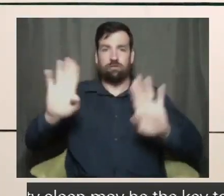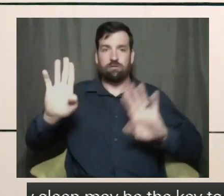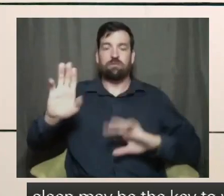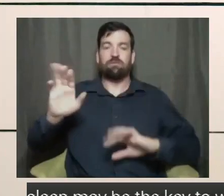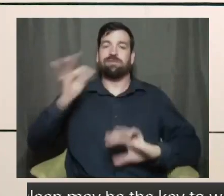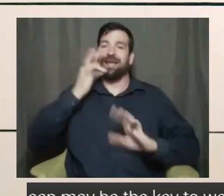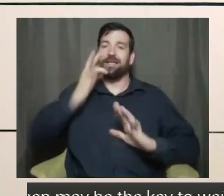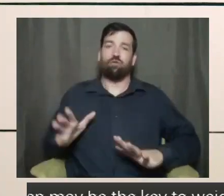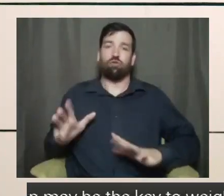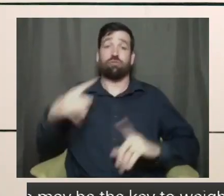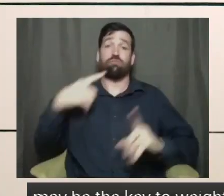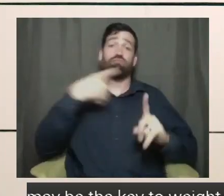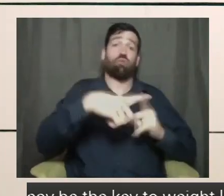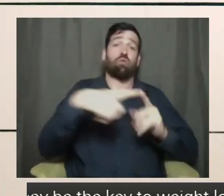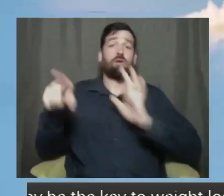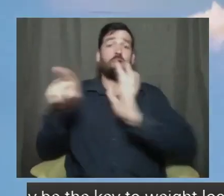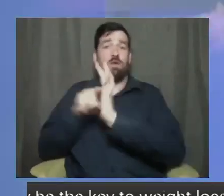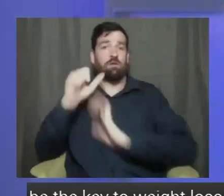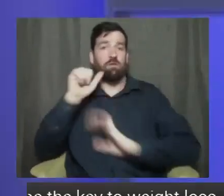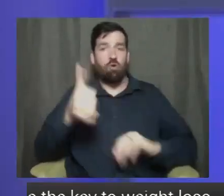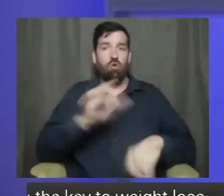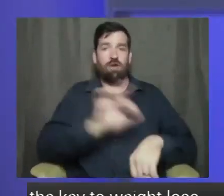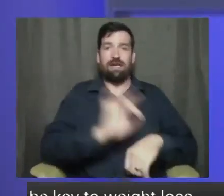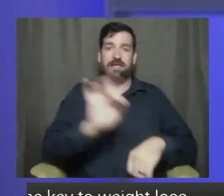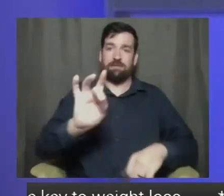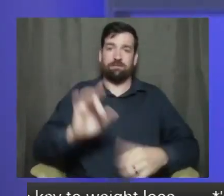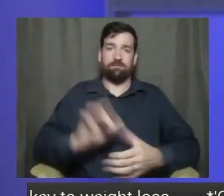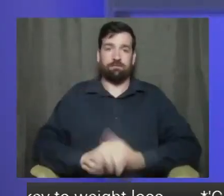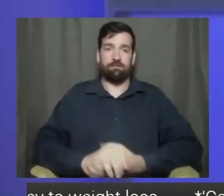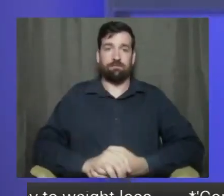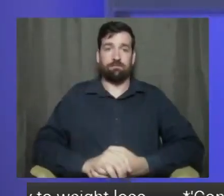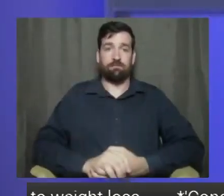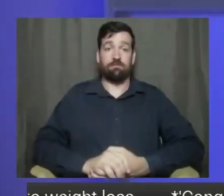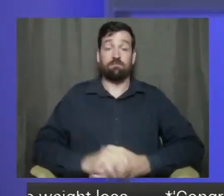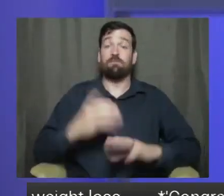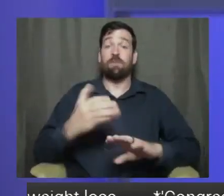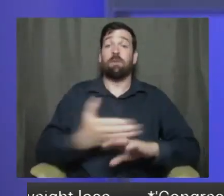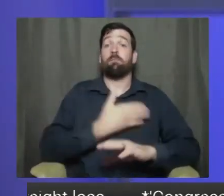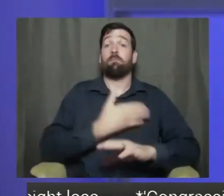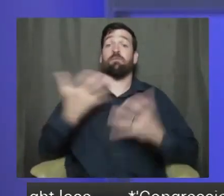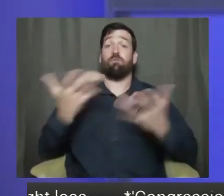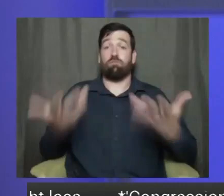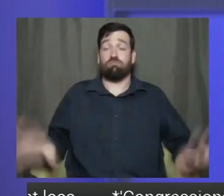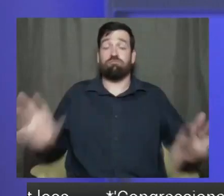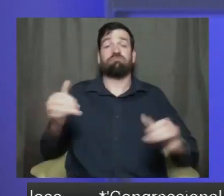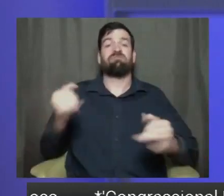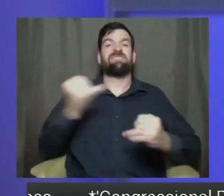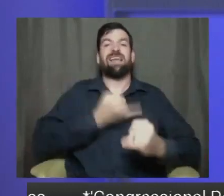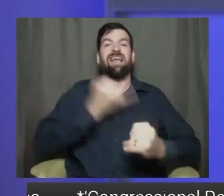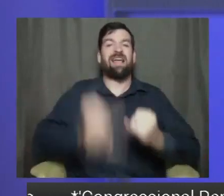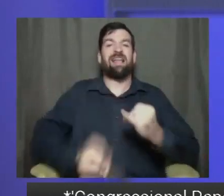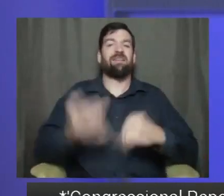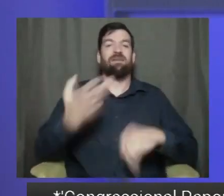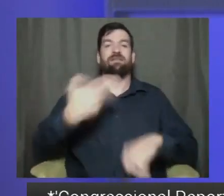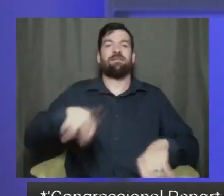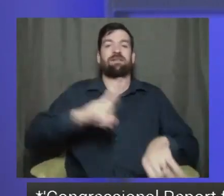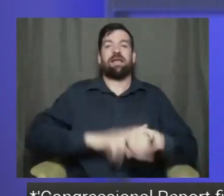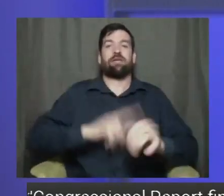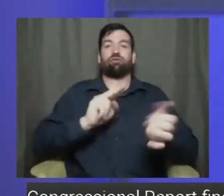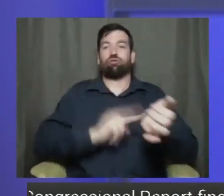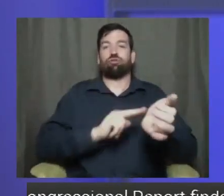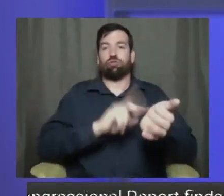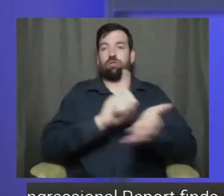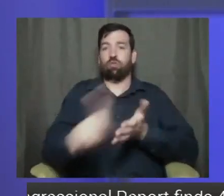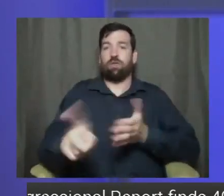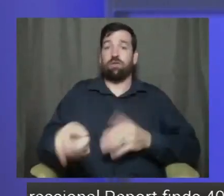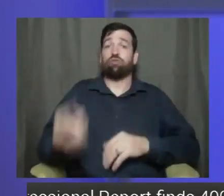and cons tomorrow at 8. And before we go, today marks the end of National Nurses Week, and two Kansas City Chiefs players want to send